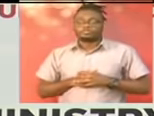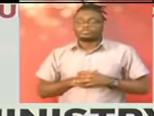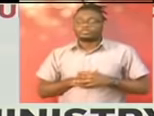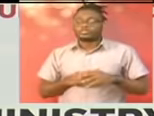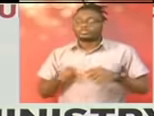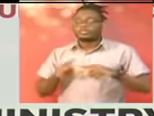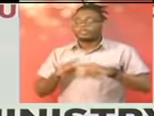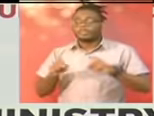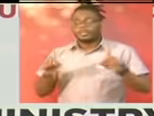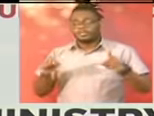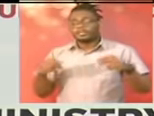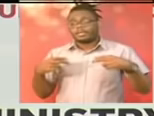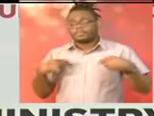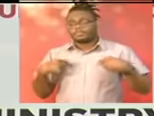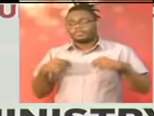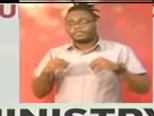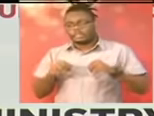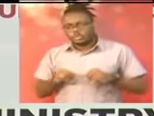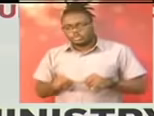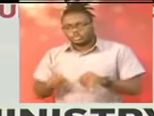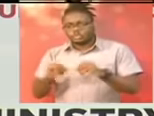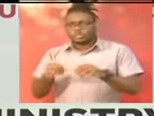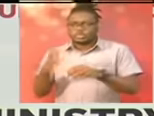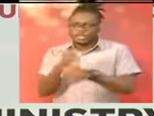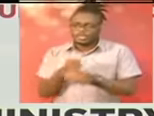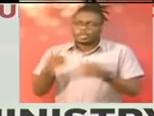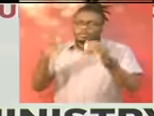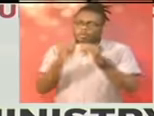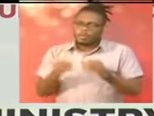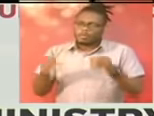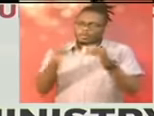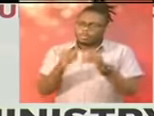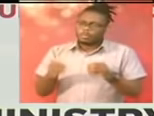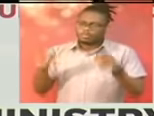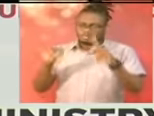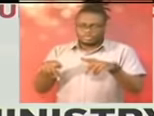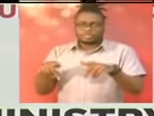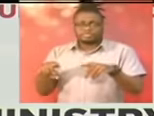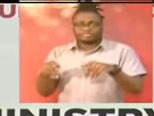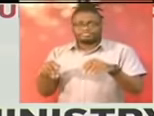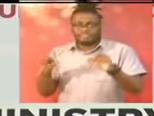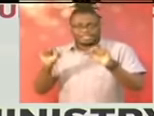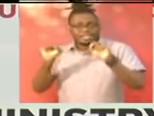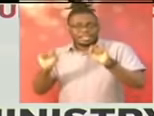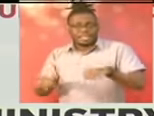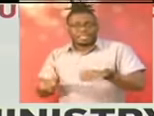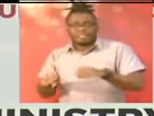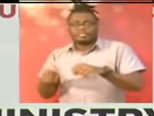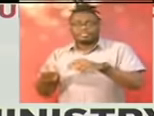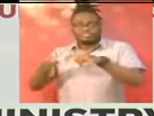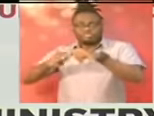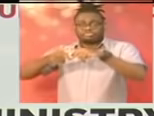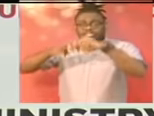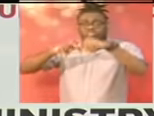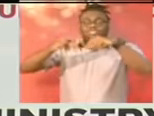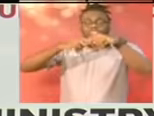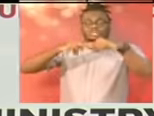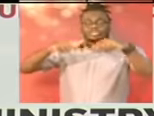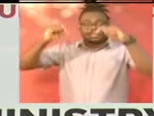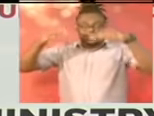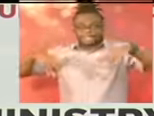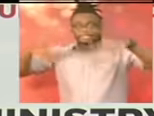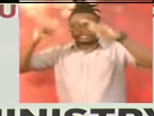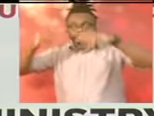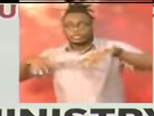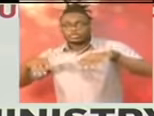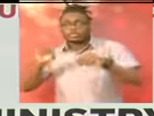that sequencing so that we can get a better and more representative idea of what's in circulation in the population in